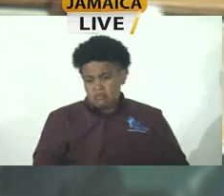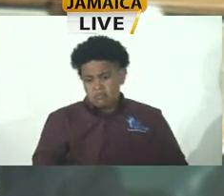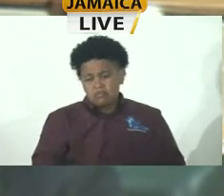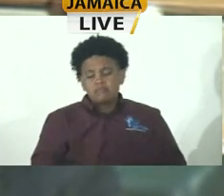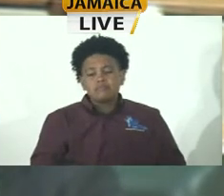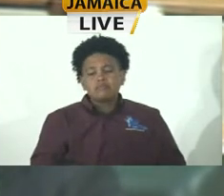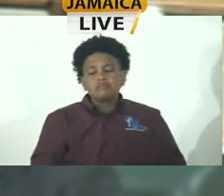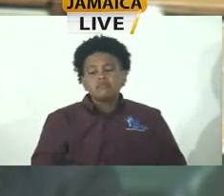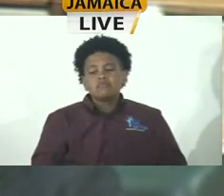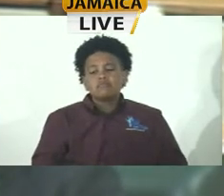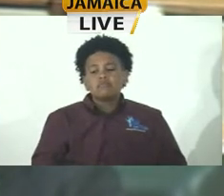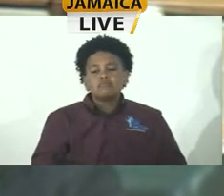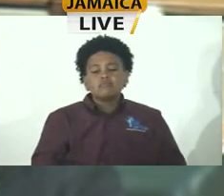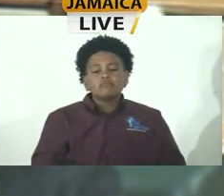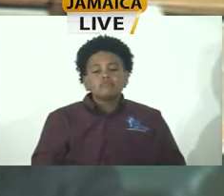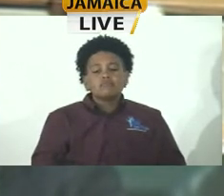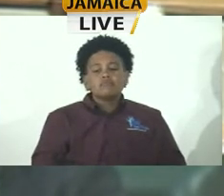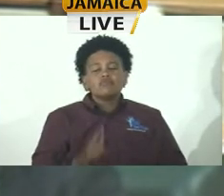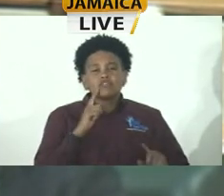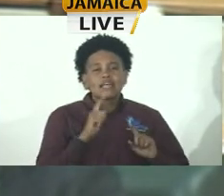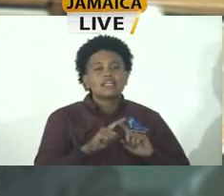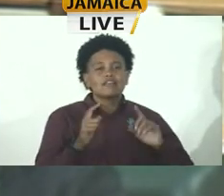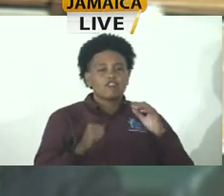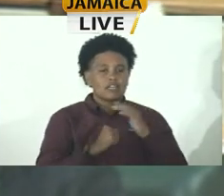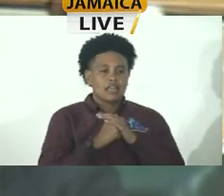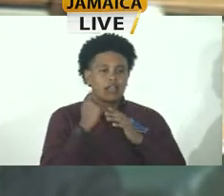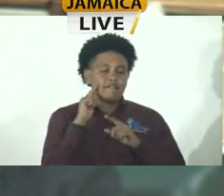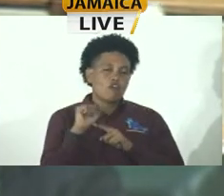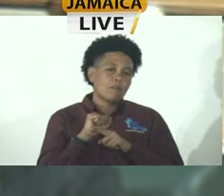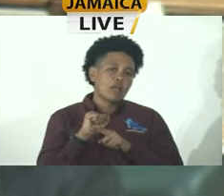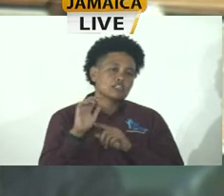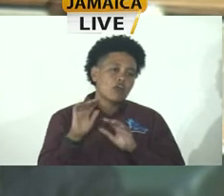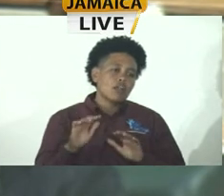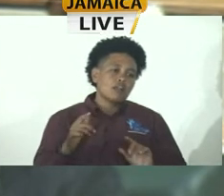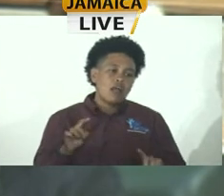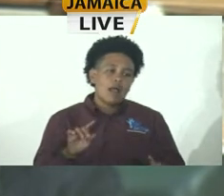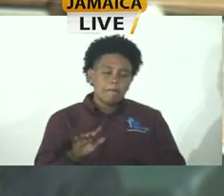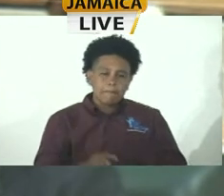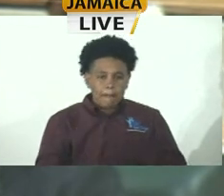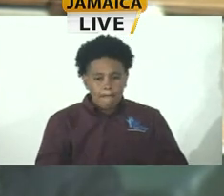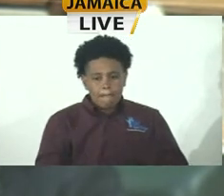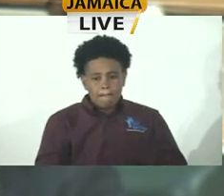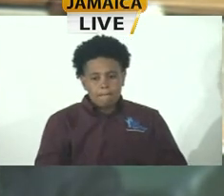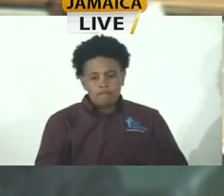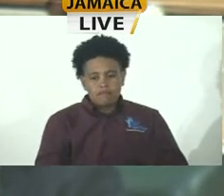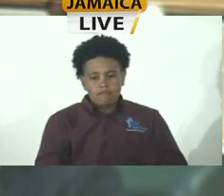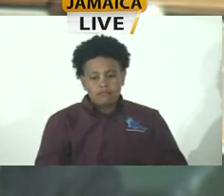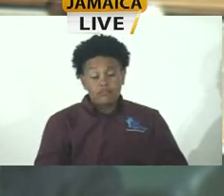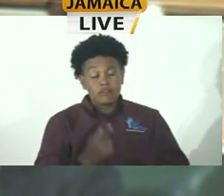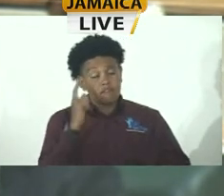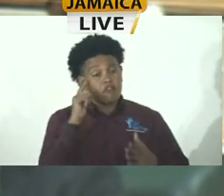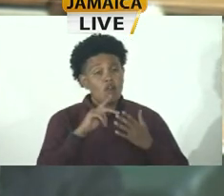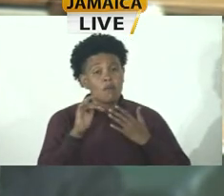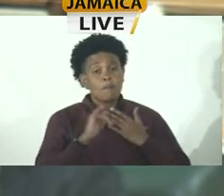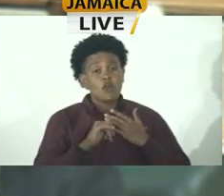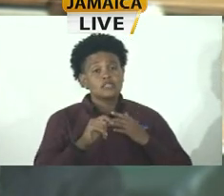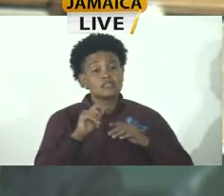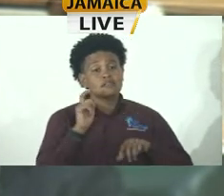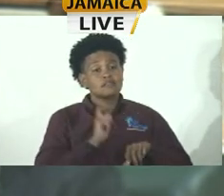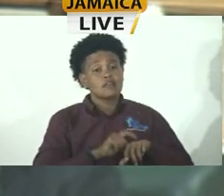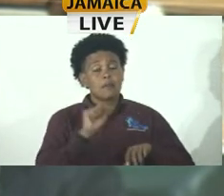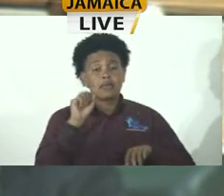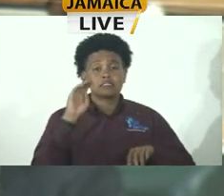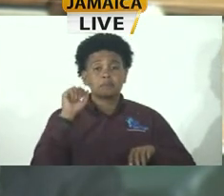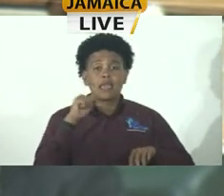yeah there is a different deadline for that so for project type sbas